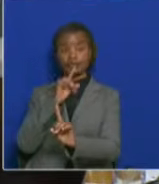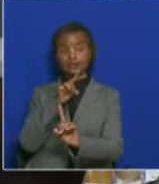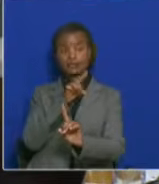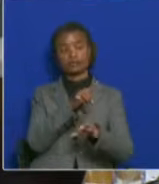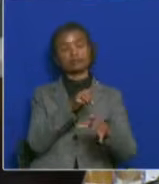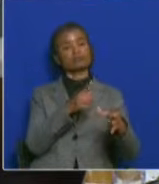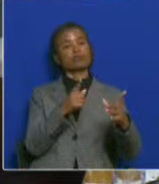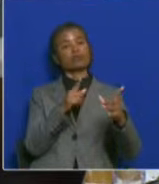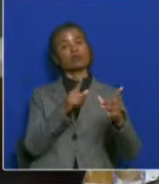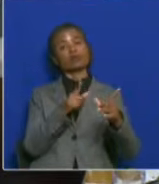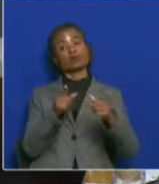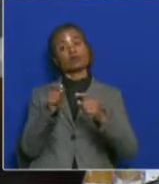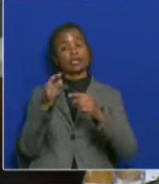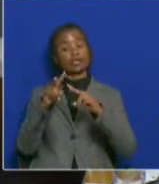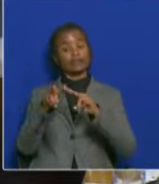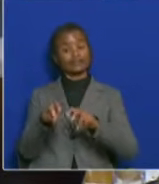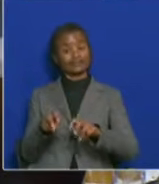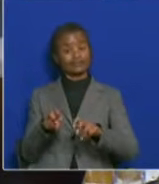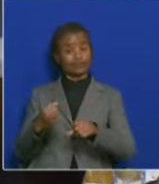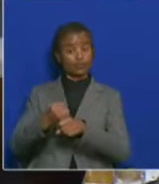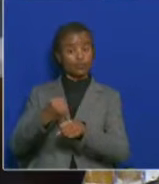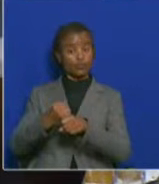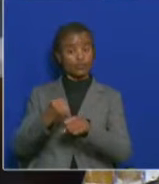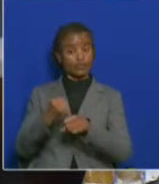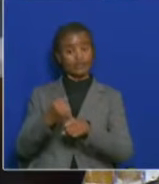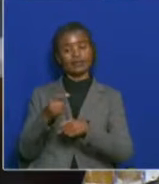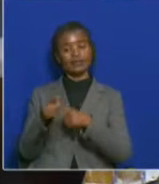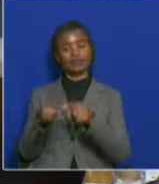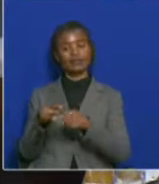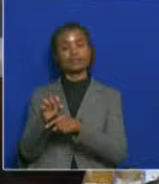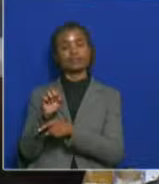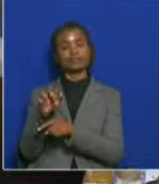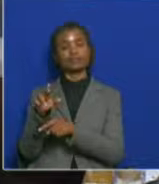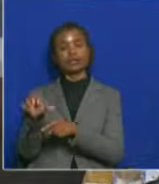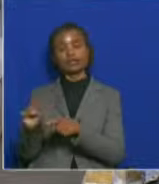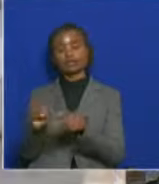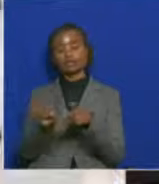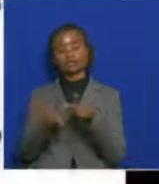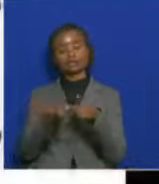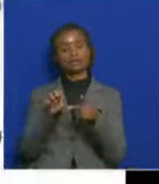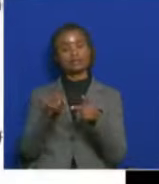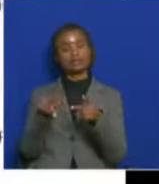investigative functions of SARS, SAPS, or any other organ of state.